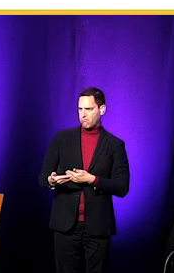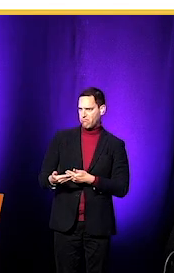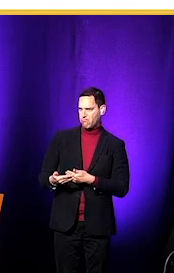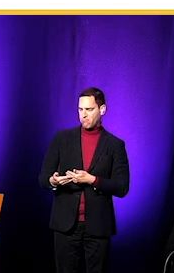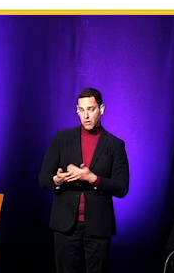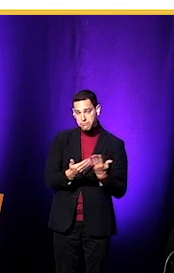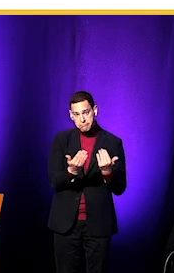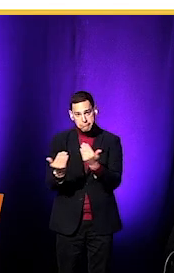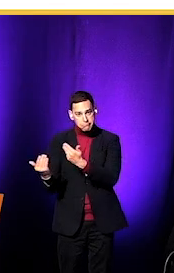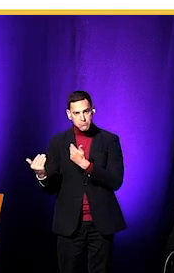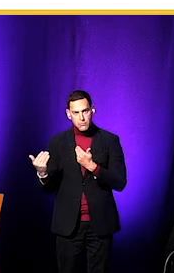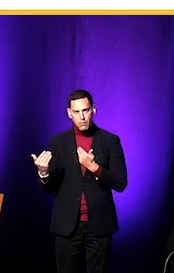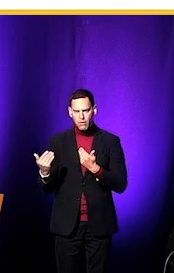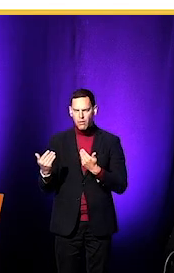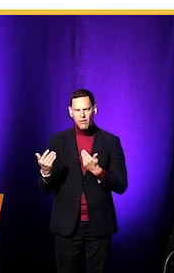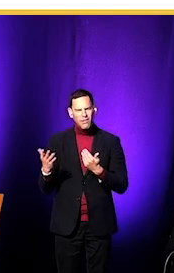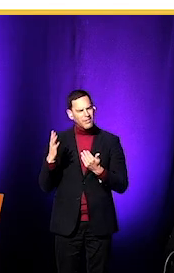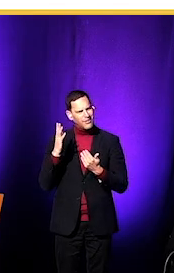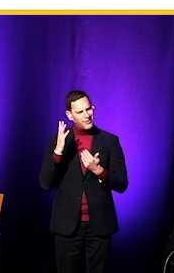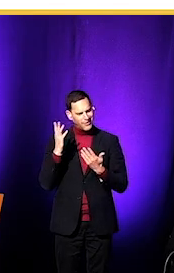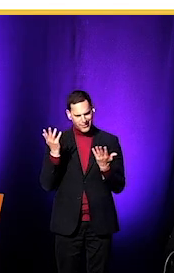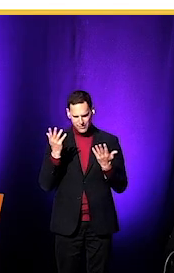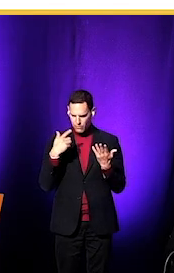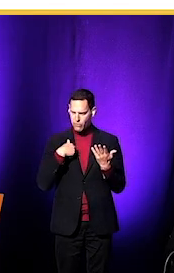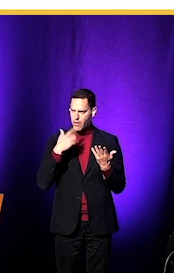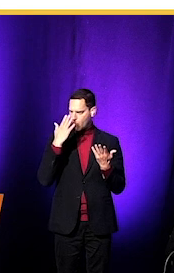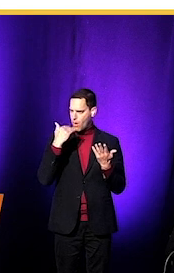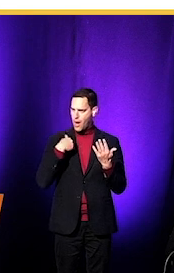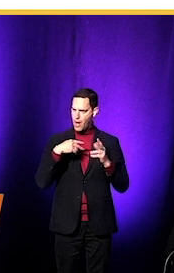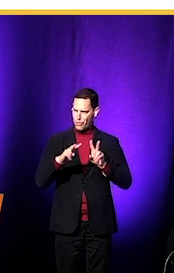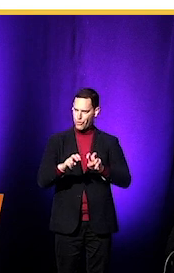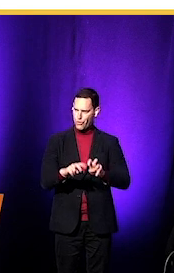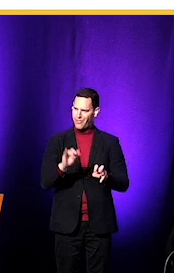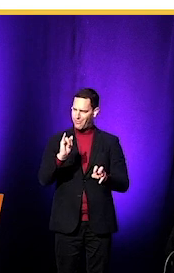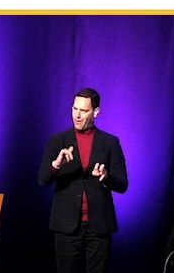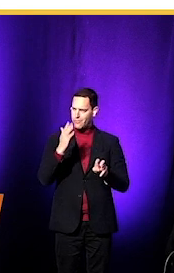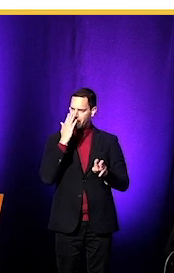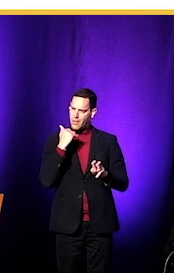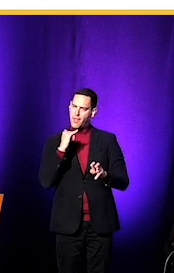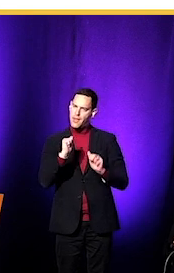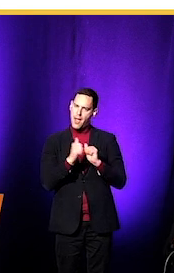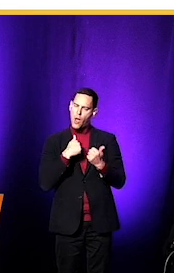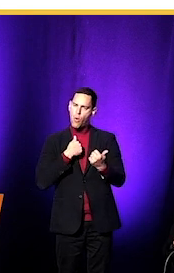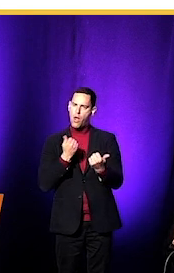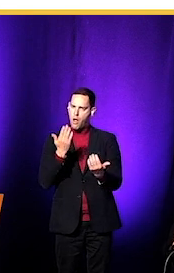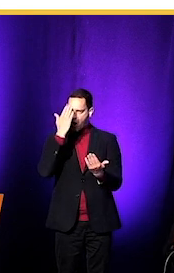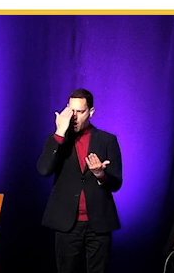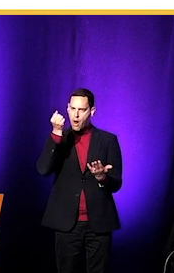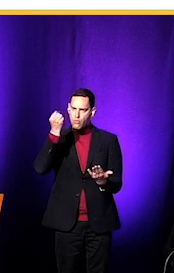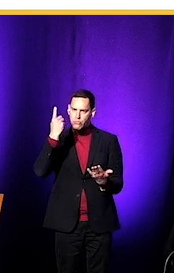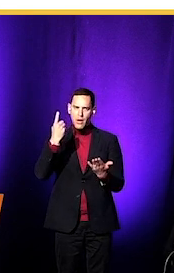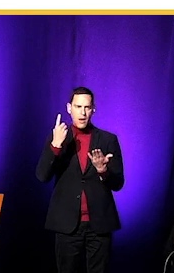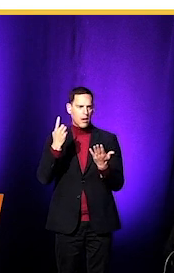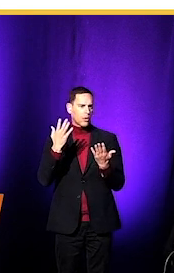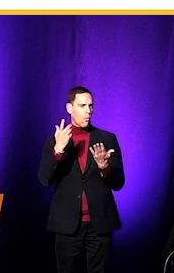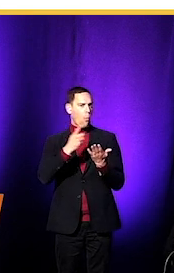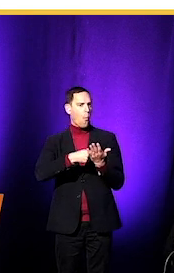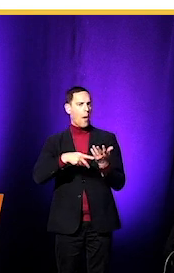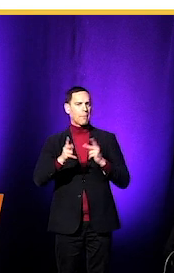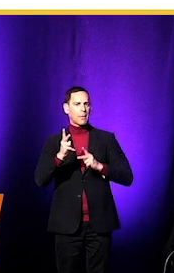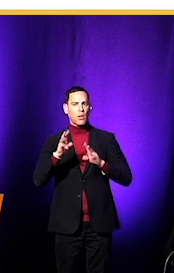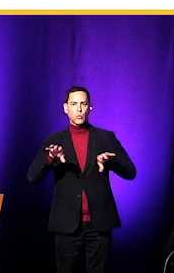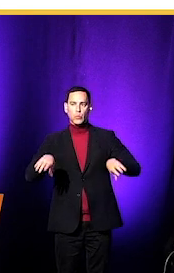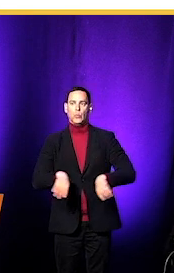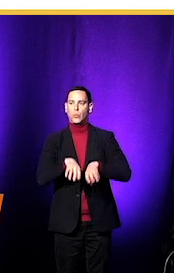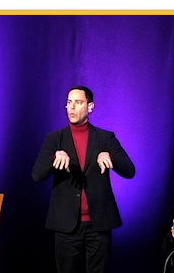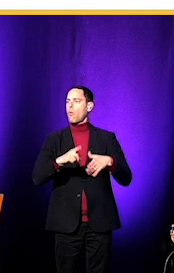I think that's the only way we're really going to understand both what people do and what matters to them, and how to help